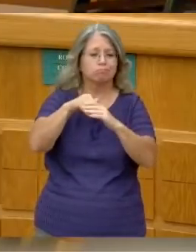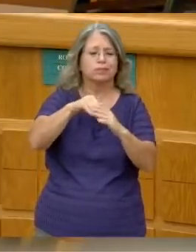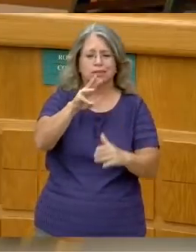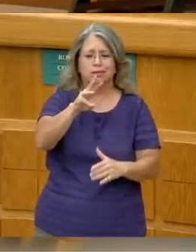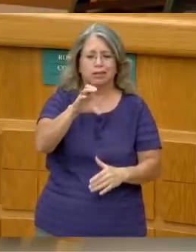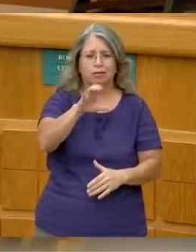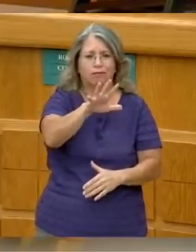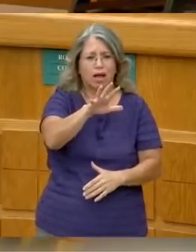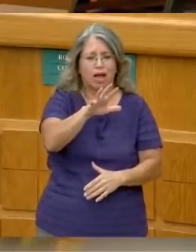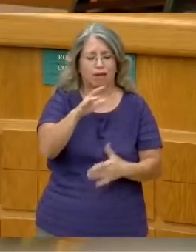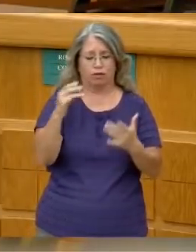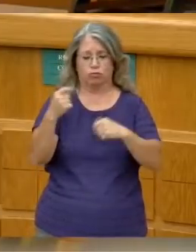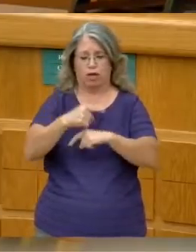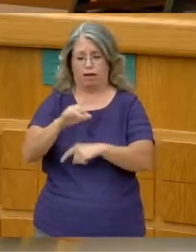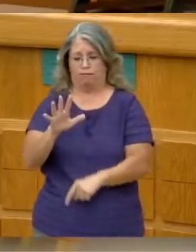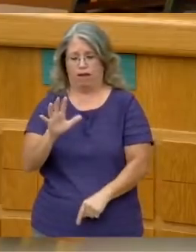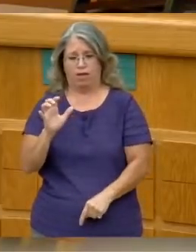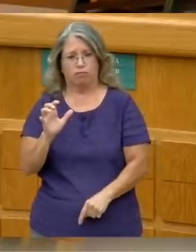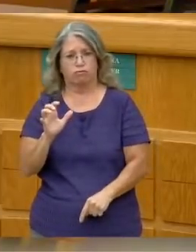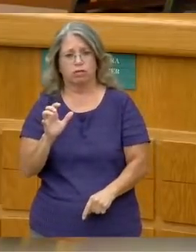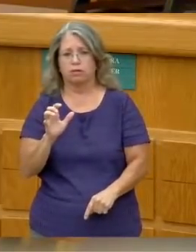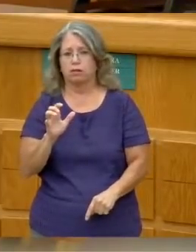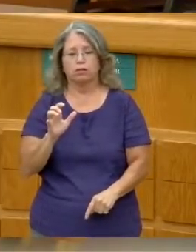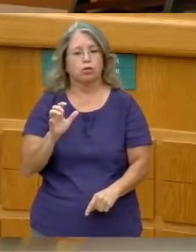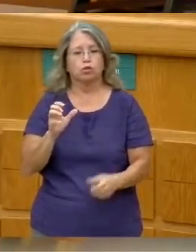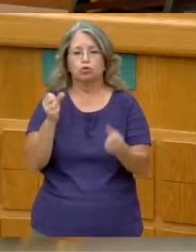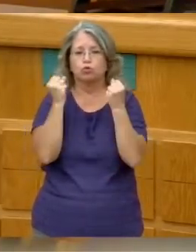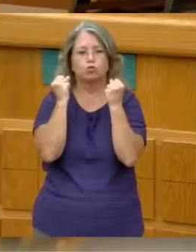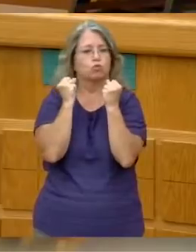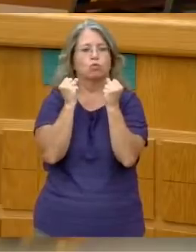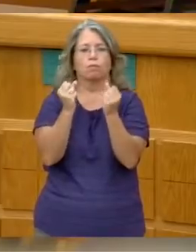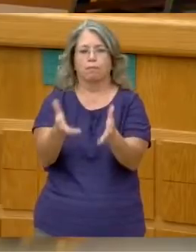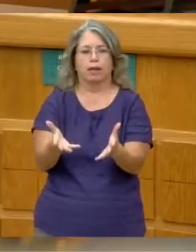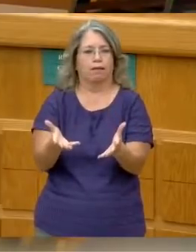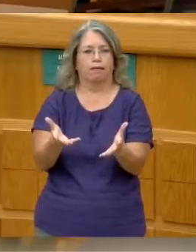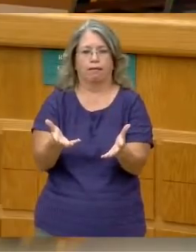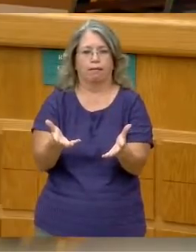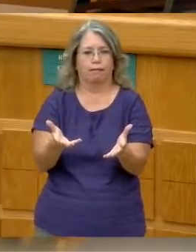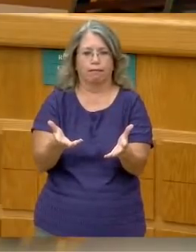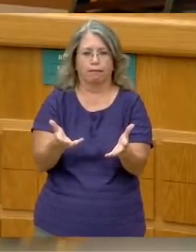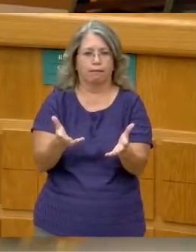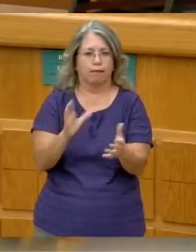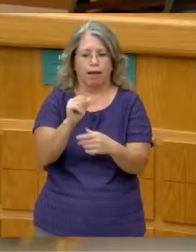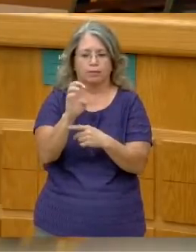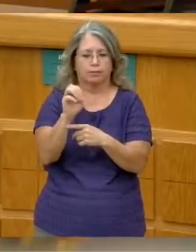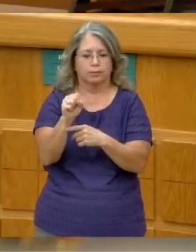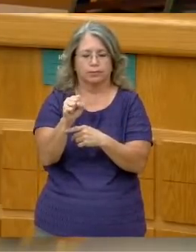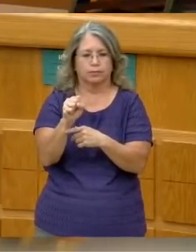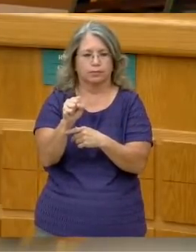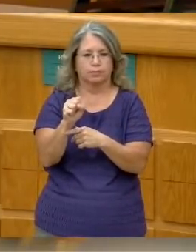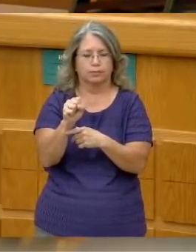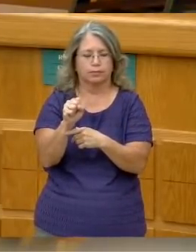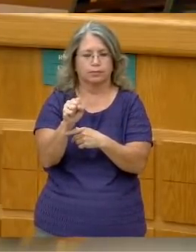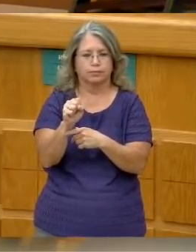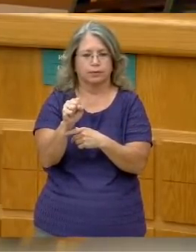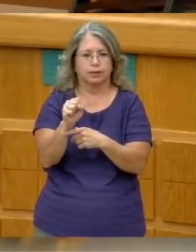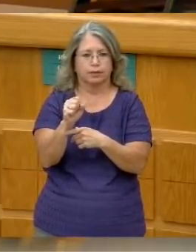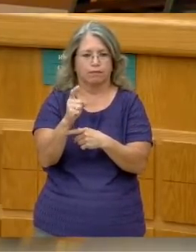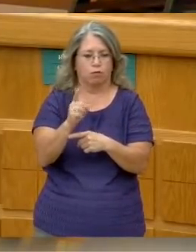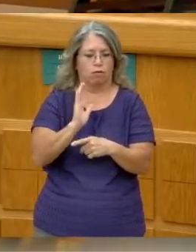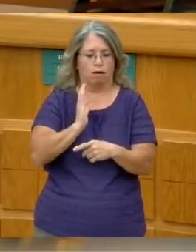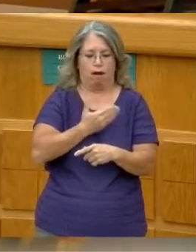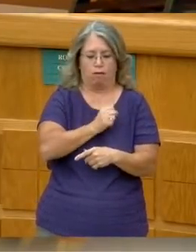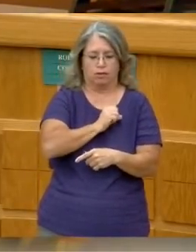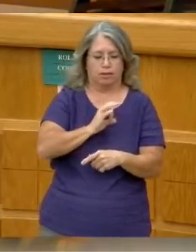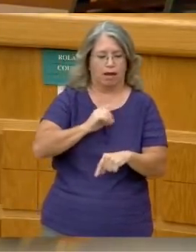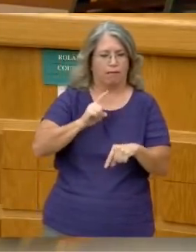and 500 today, there are way too many cases for the health district staff to be able